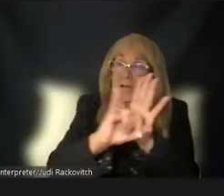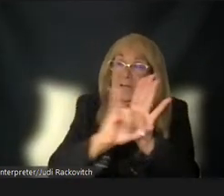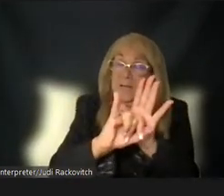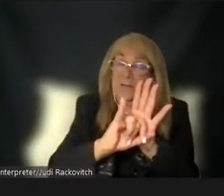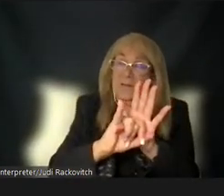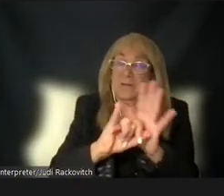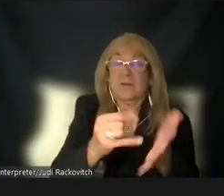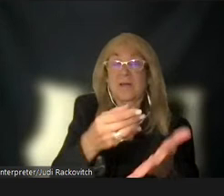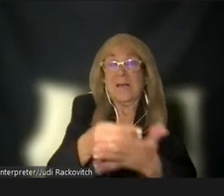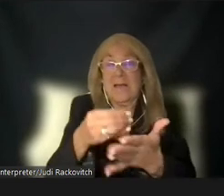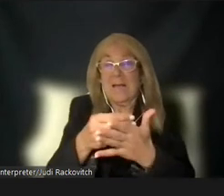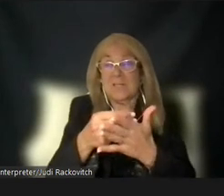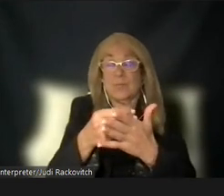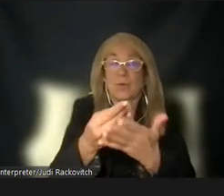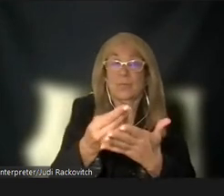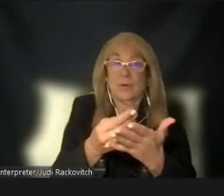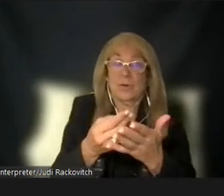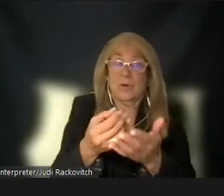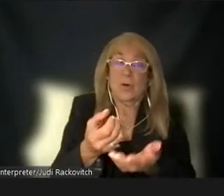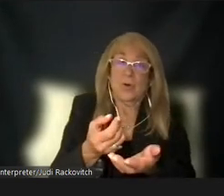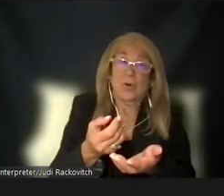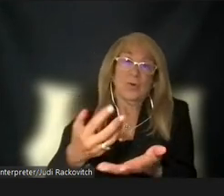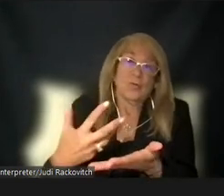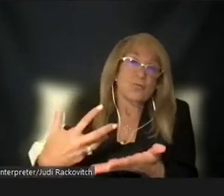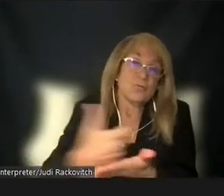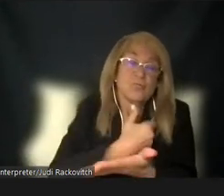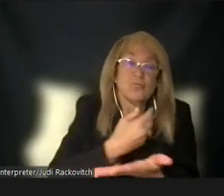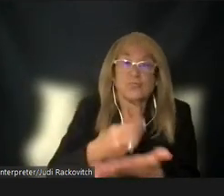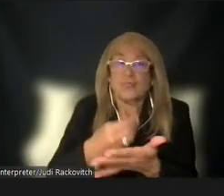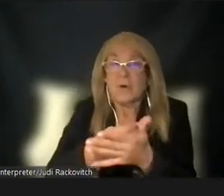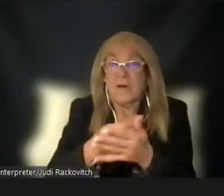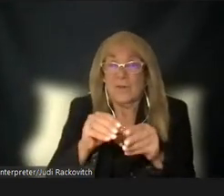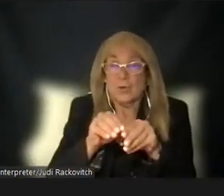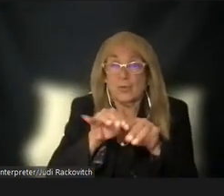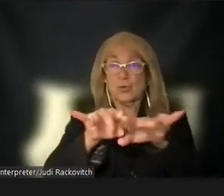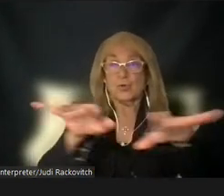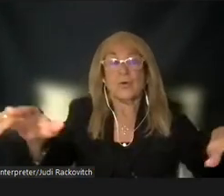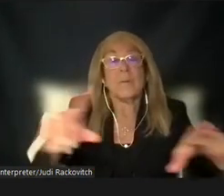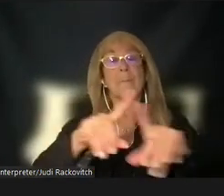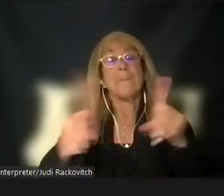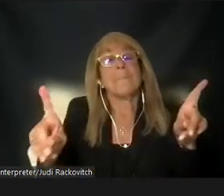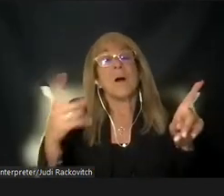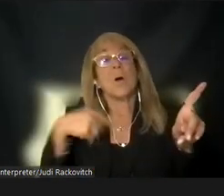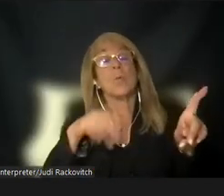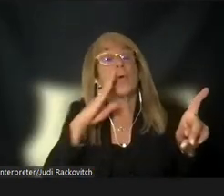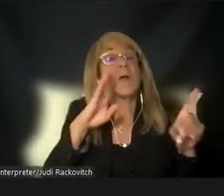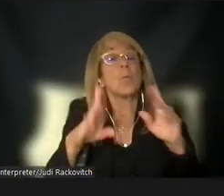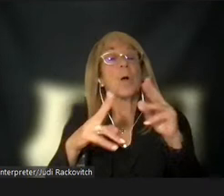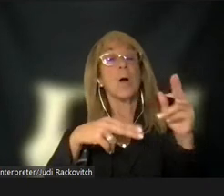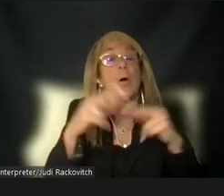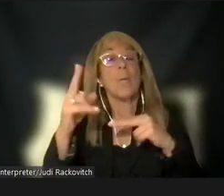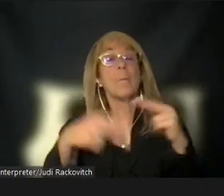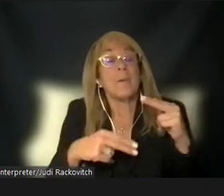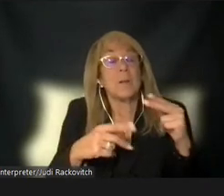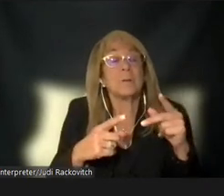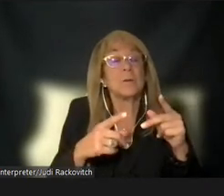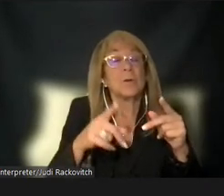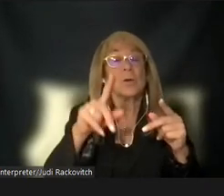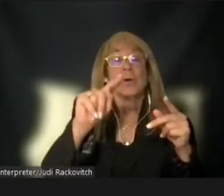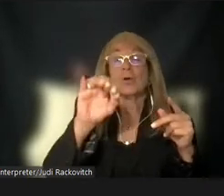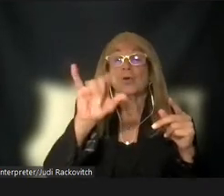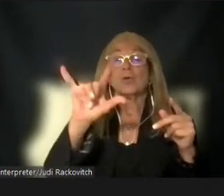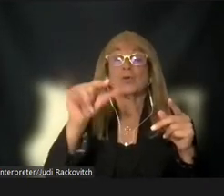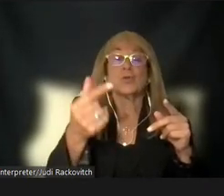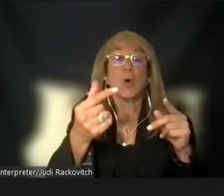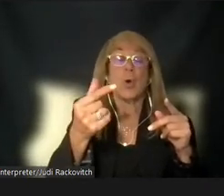stream. And there is the build or act alternative, where we would build a Central Business District tolling program. There would be new